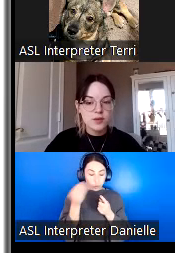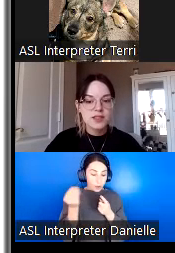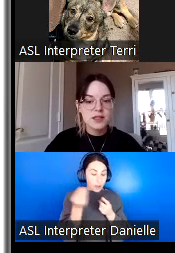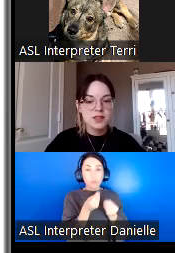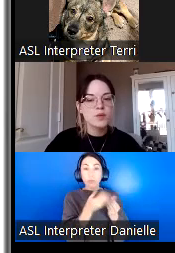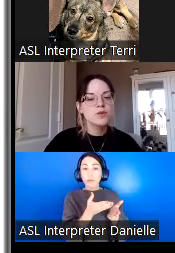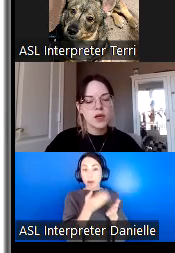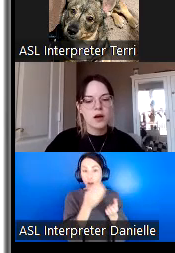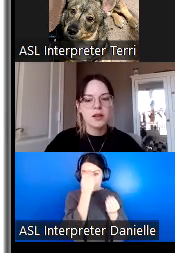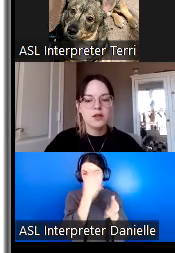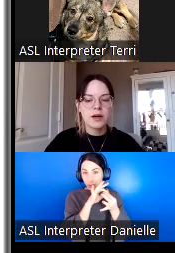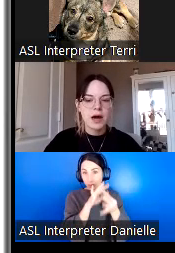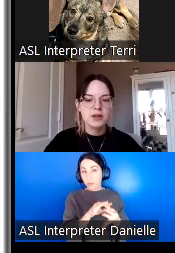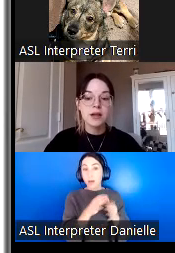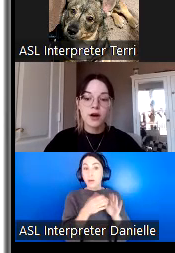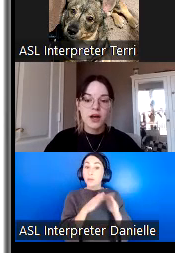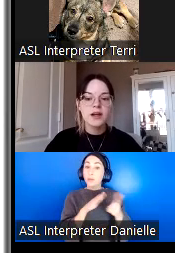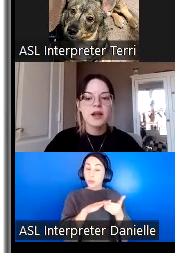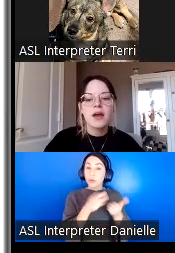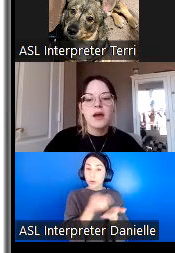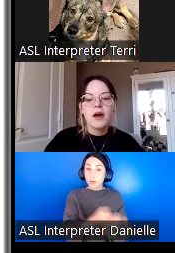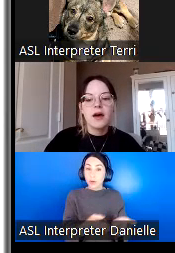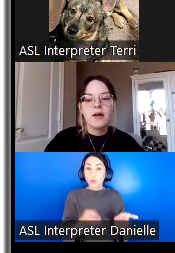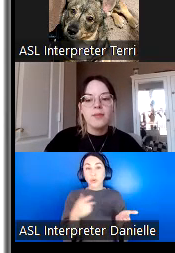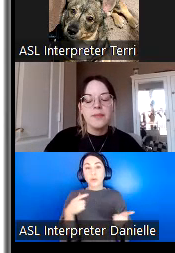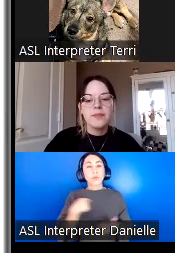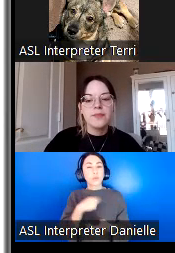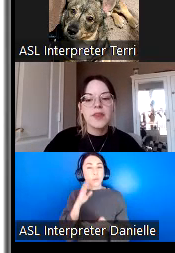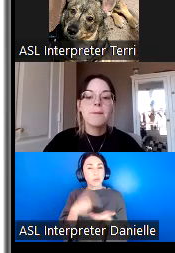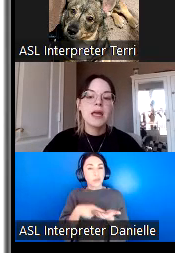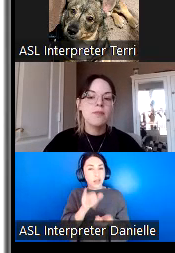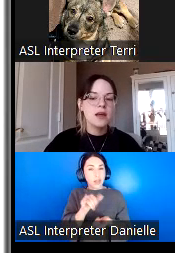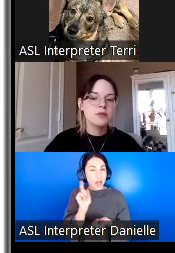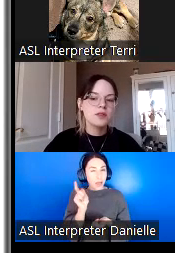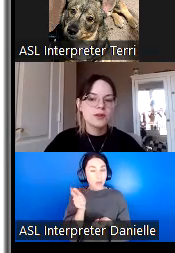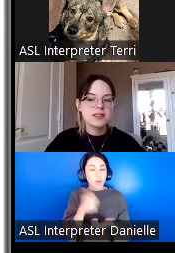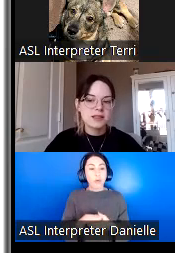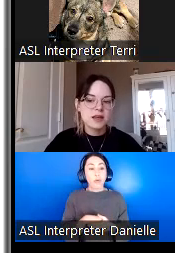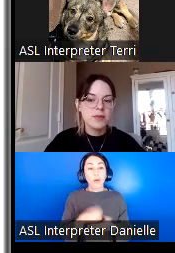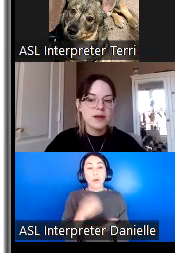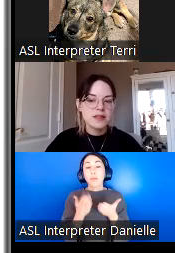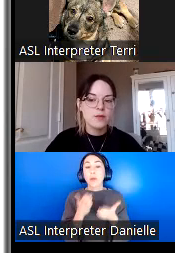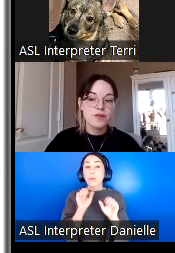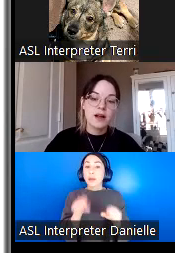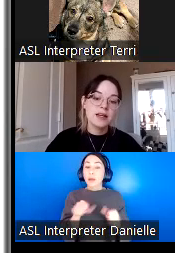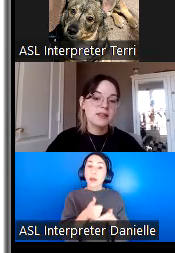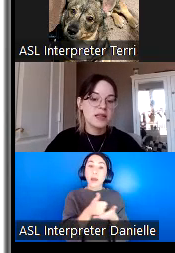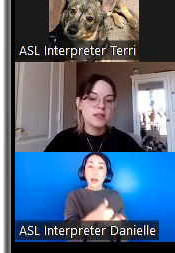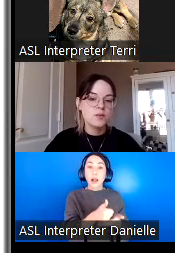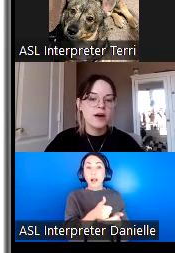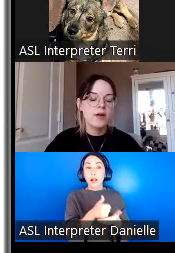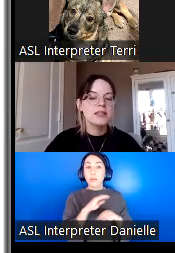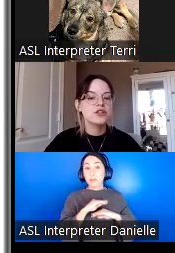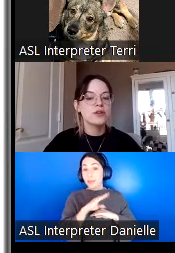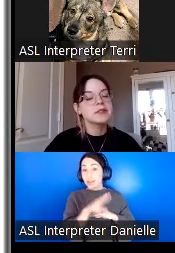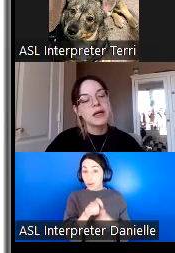community resources, which we'll talk a little bit about later on, that might be able to assist in meeting some of the client's